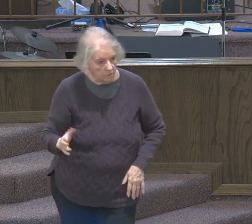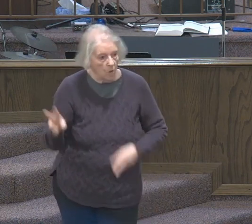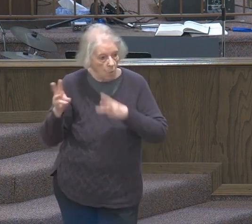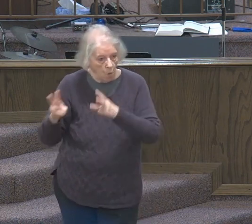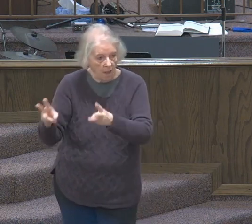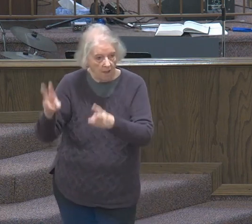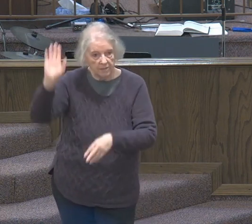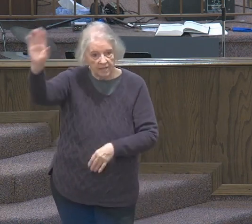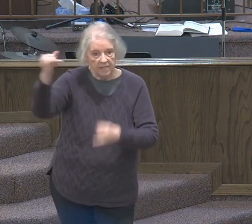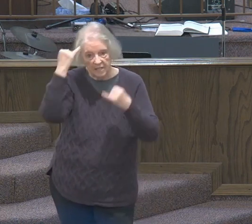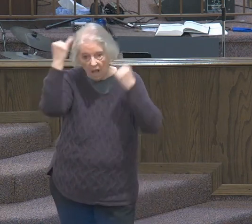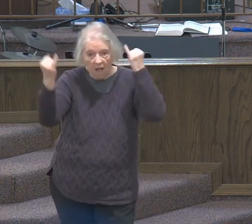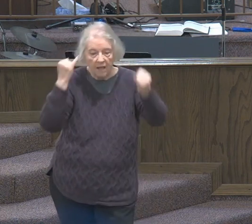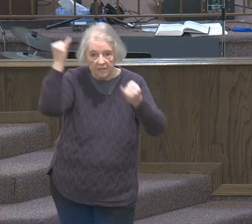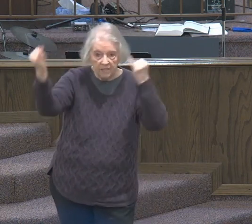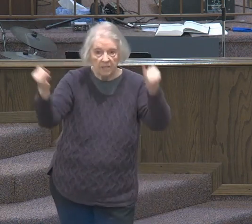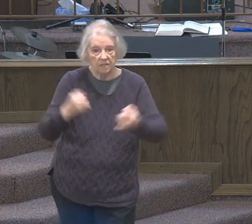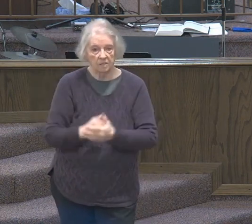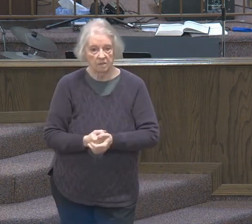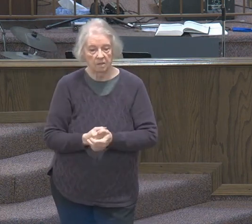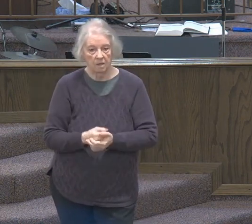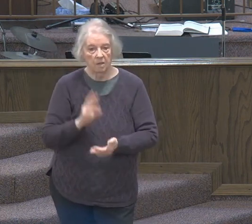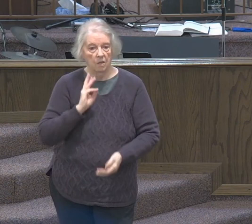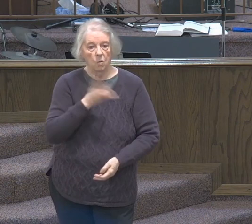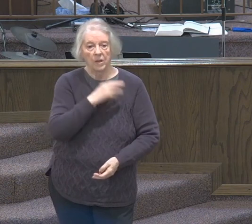influencers influencing anything.